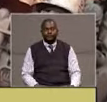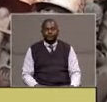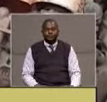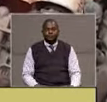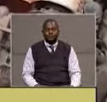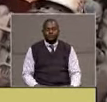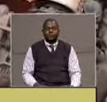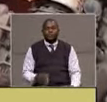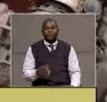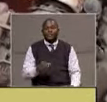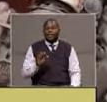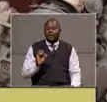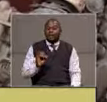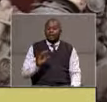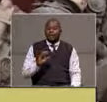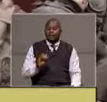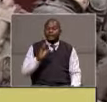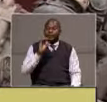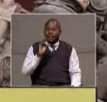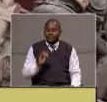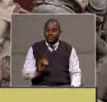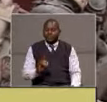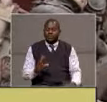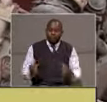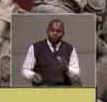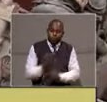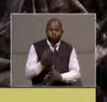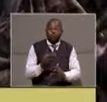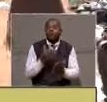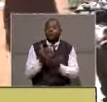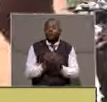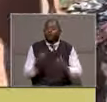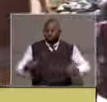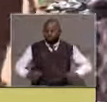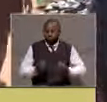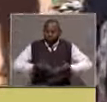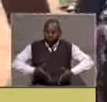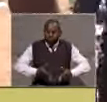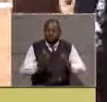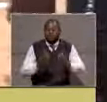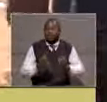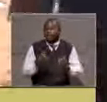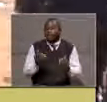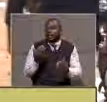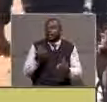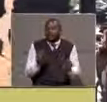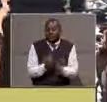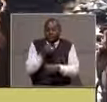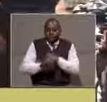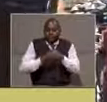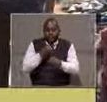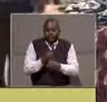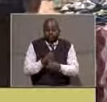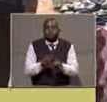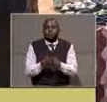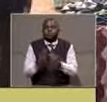At least 80% of deaths are caused by road accidents. Police report shows that in the last 10 years, the recorded road crash